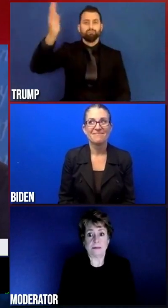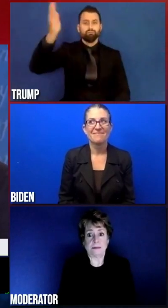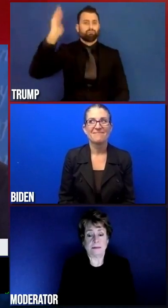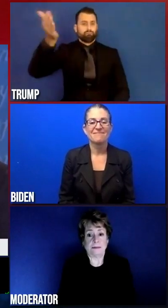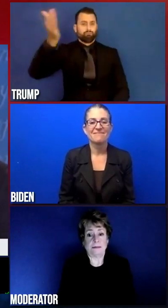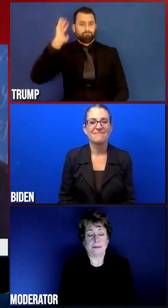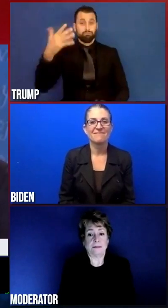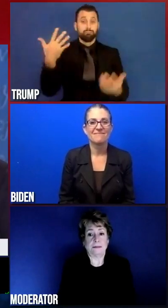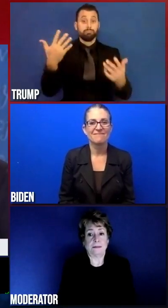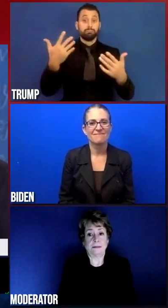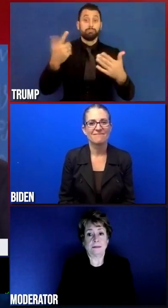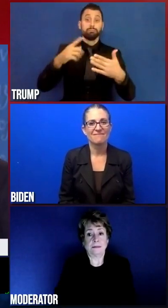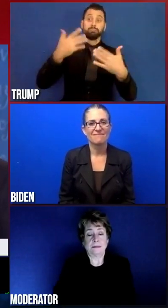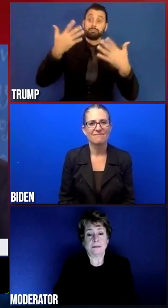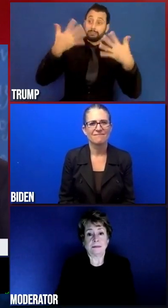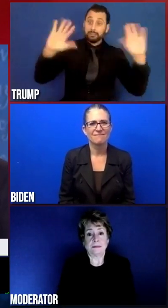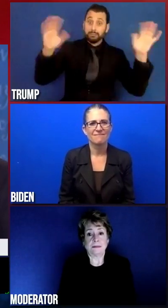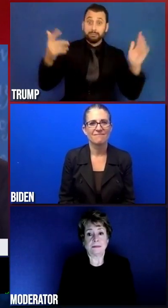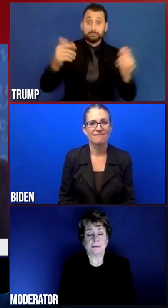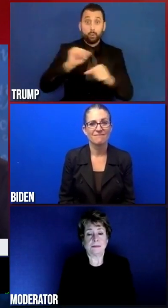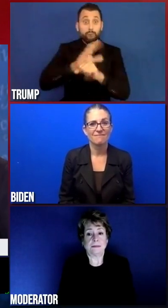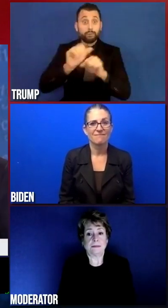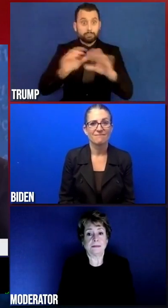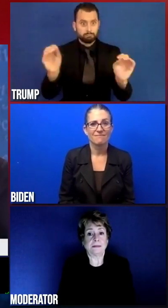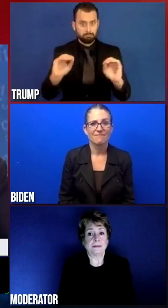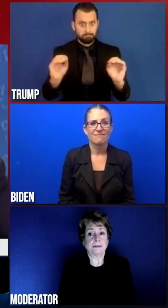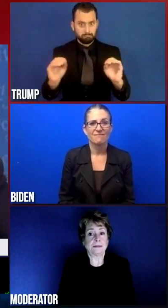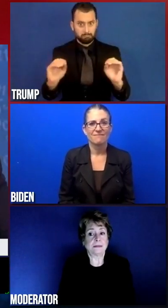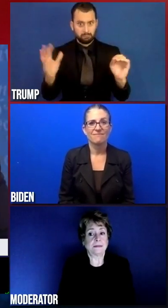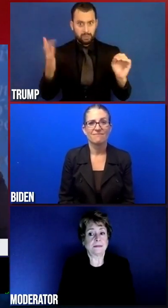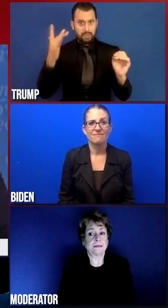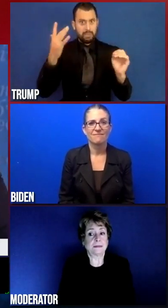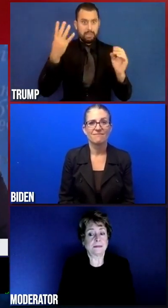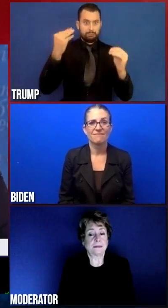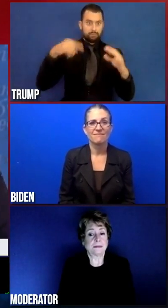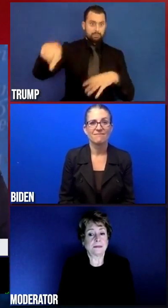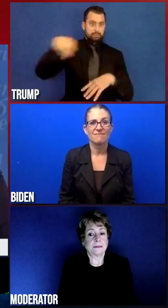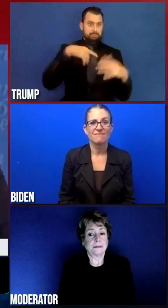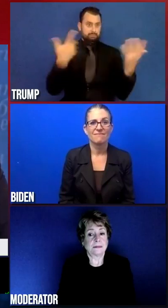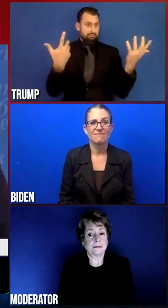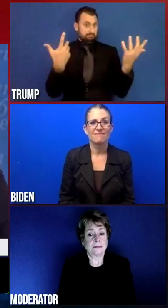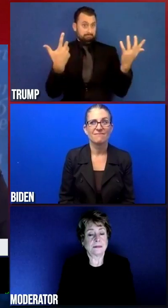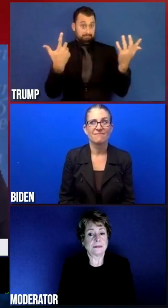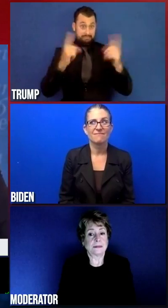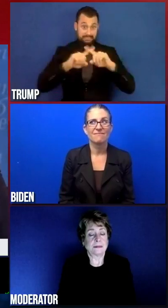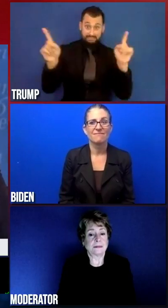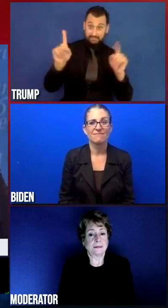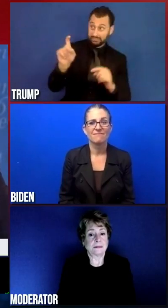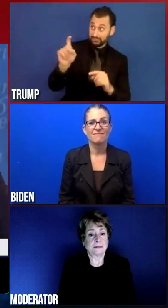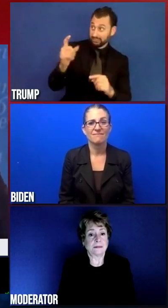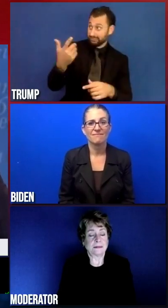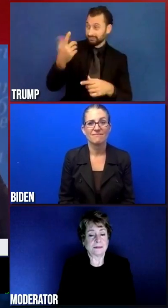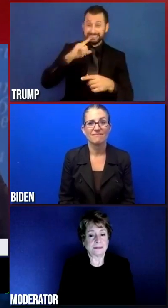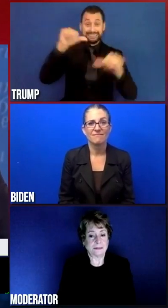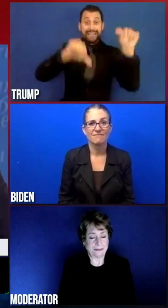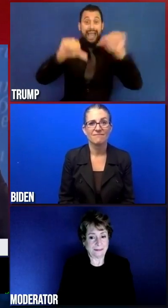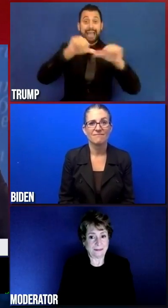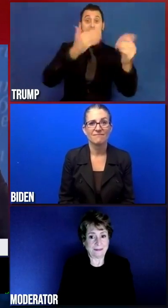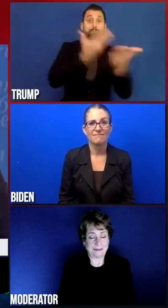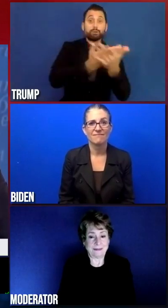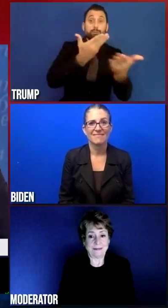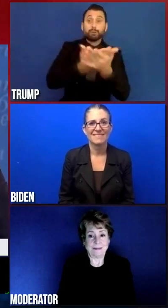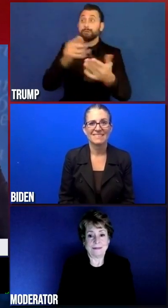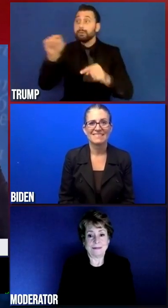the experts. And we do them outside. We have tremendous crowds, as you see. I mean, and literally